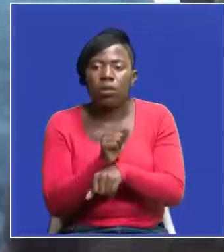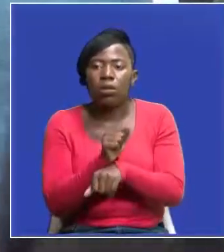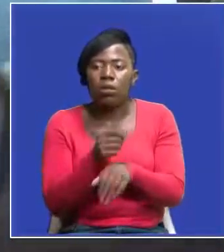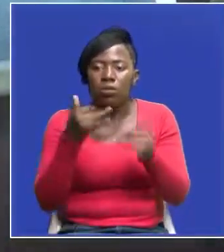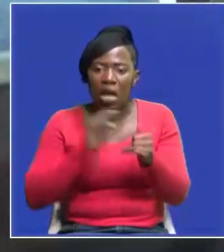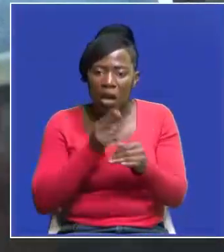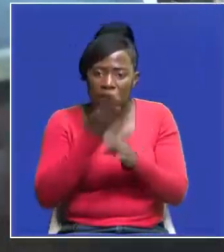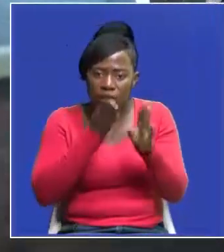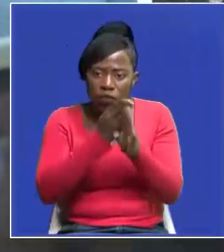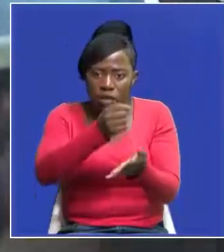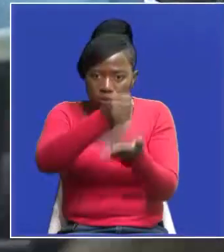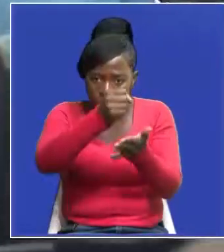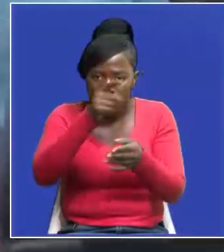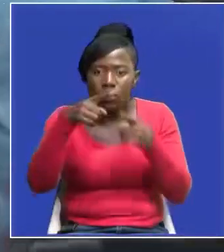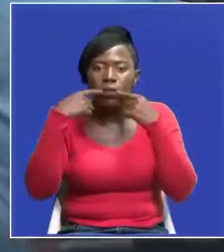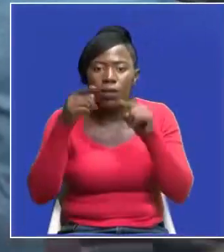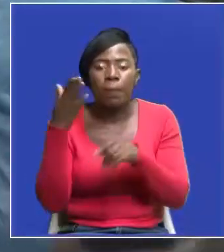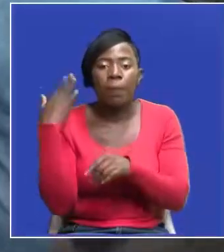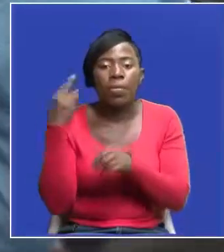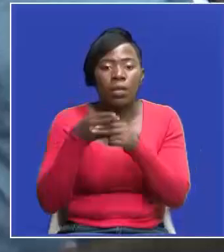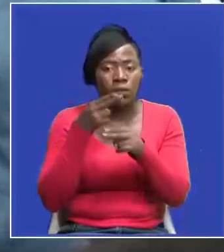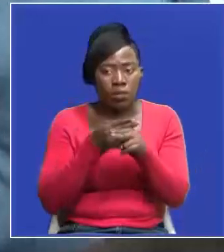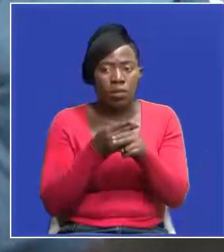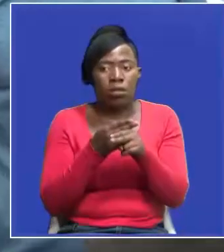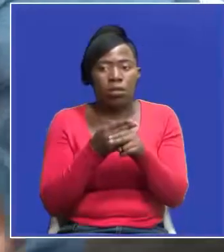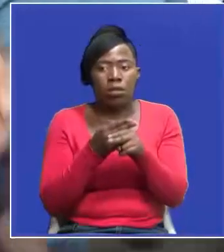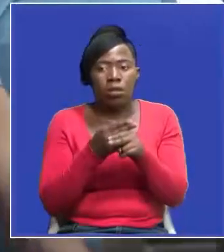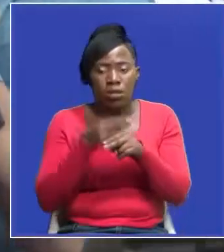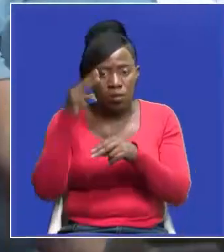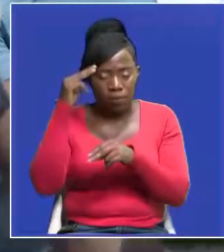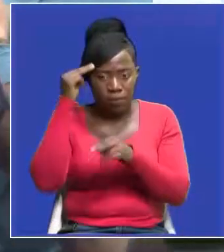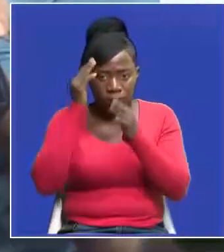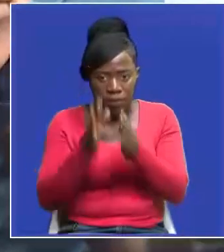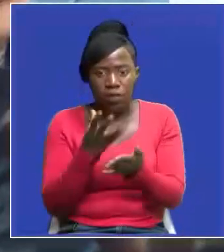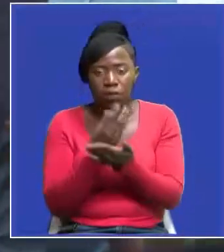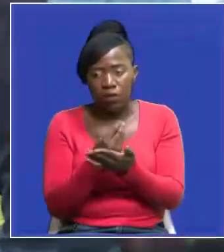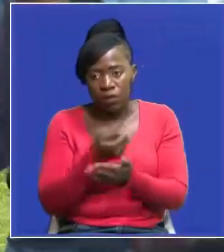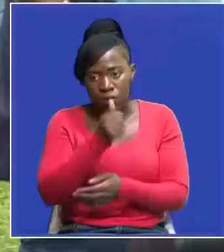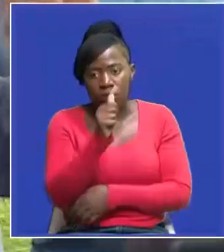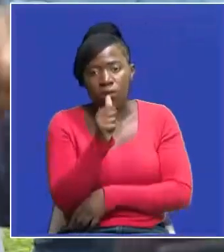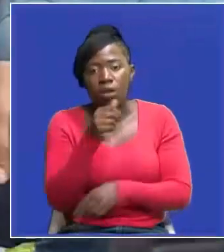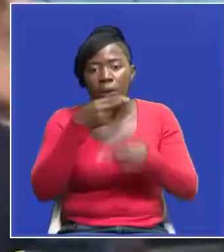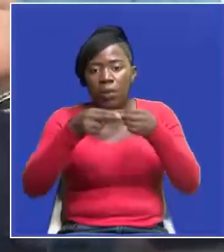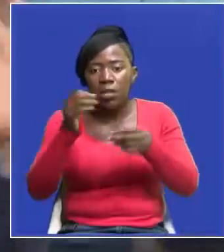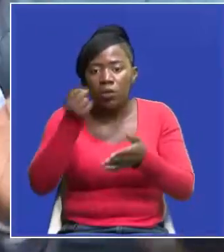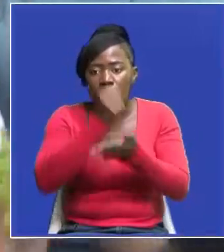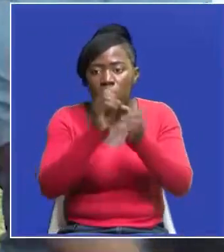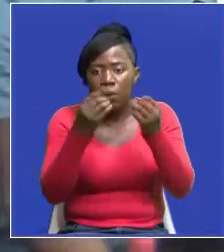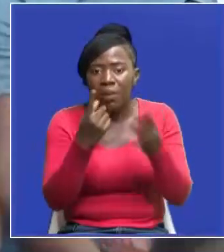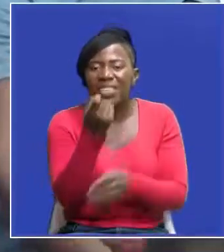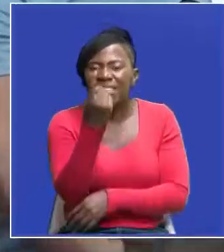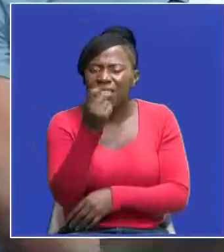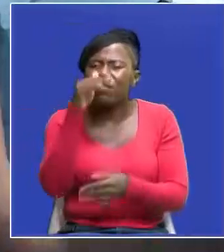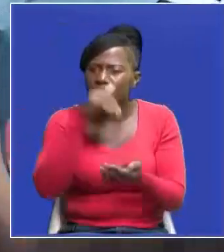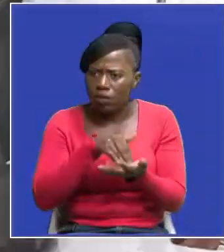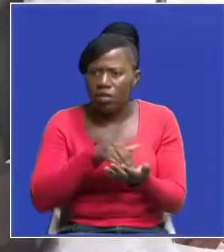budget as pronounced last month by the Honorable Minister of Finance so that we take into account these 11,000 of positions